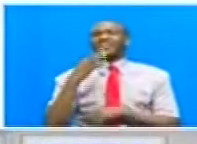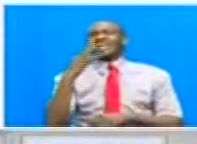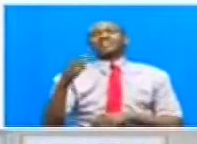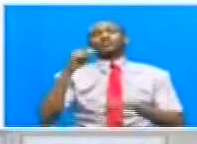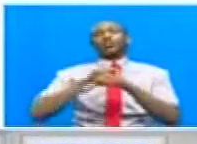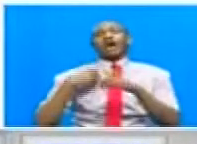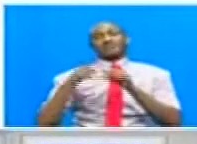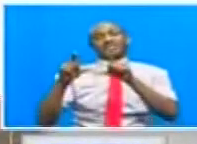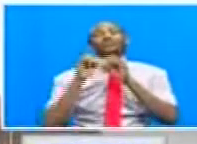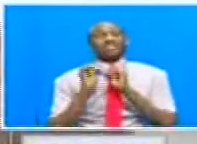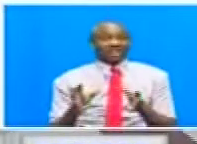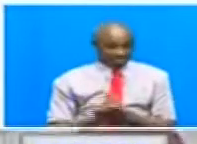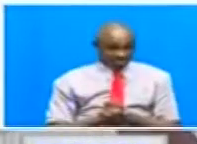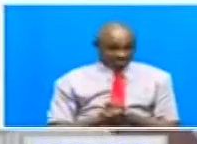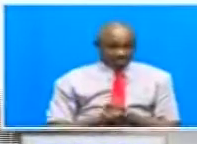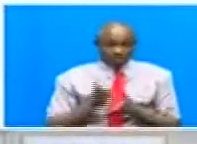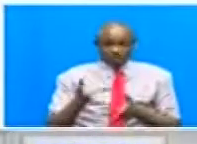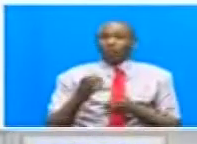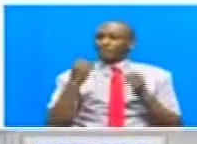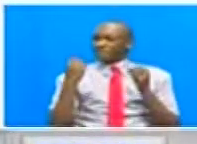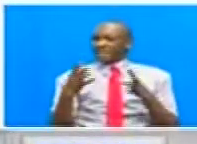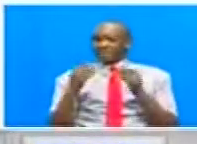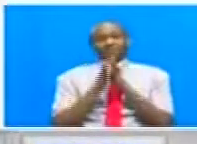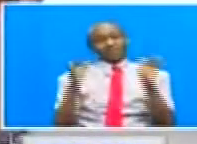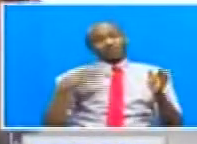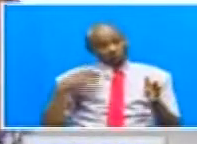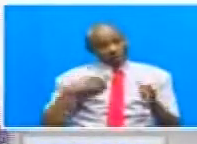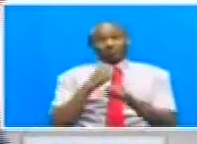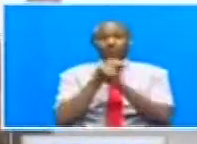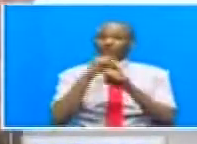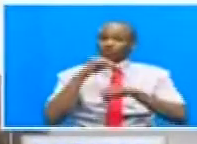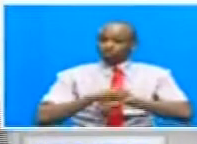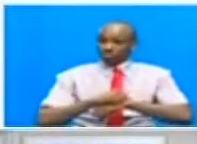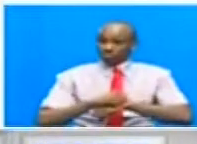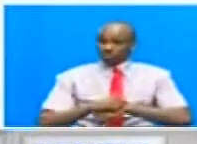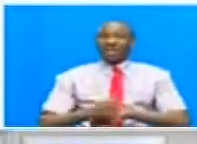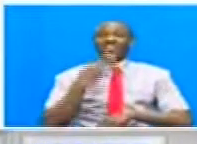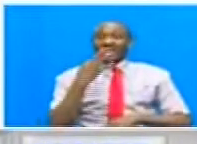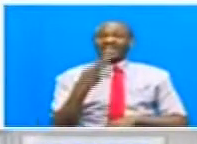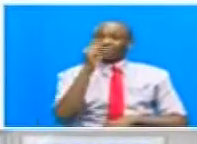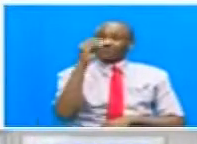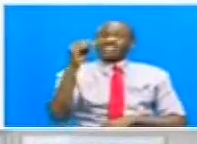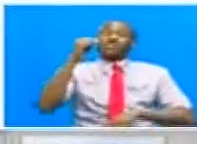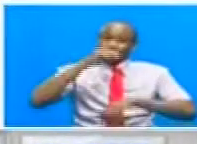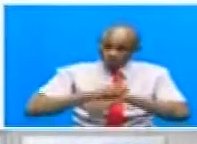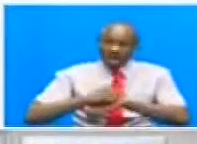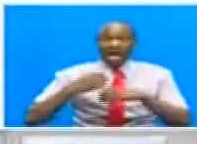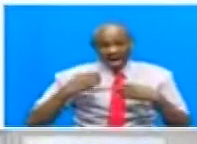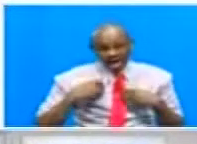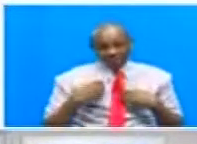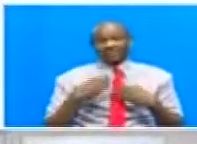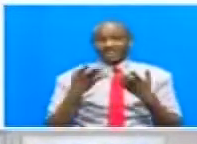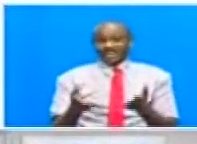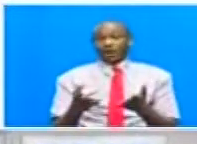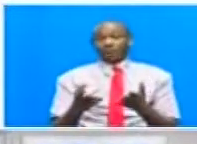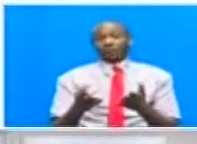response by the public to try and secure schools. I saw earlier 350 schools have actually reported mm-hmm.